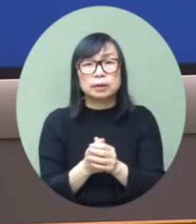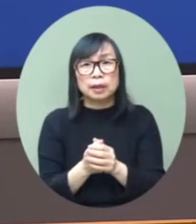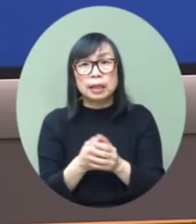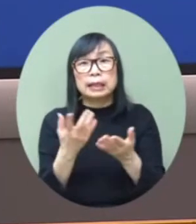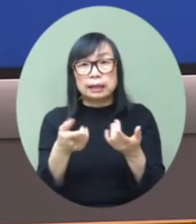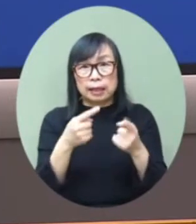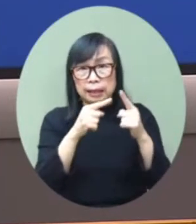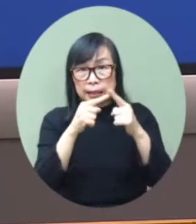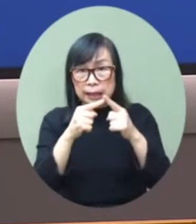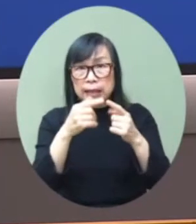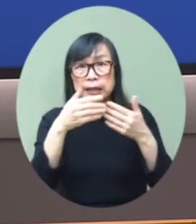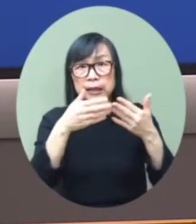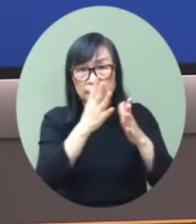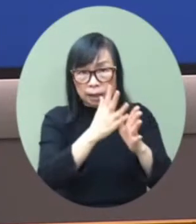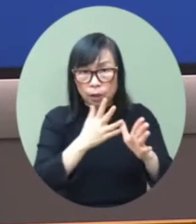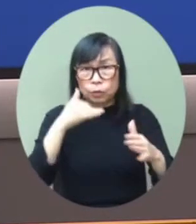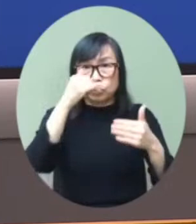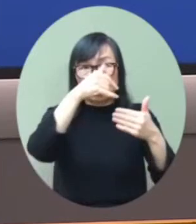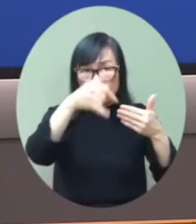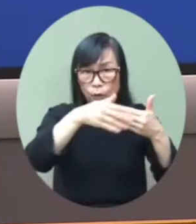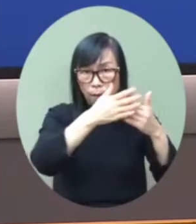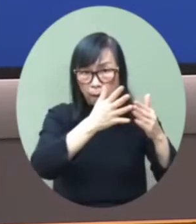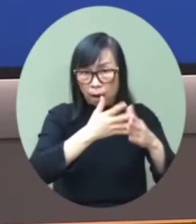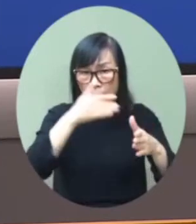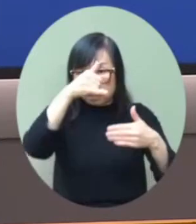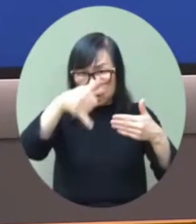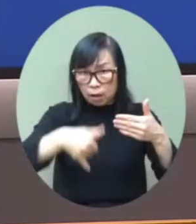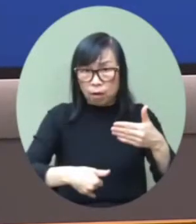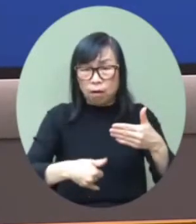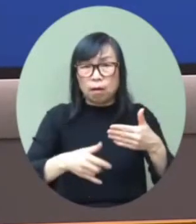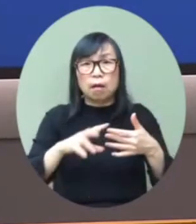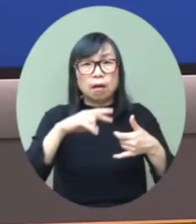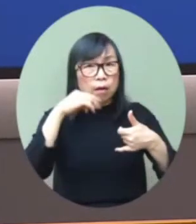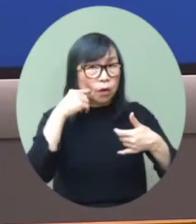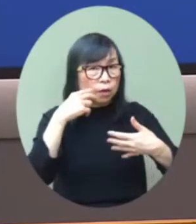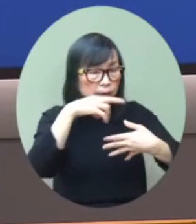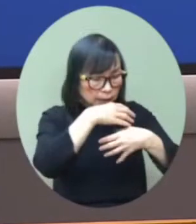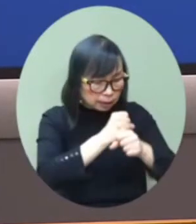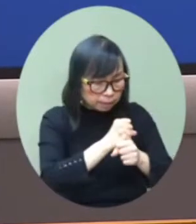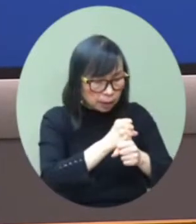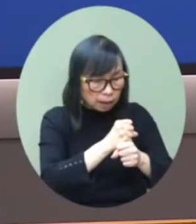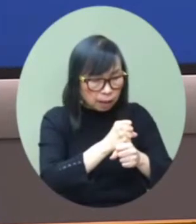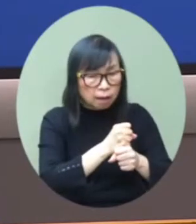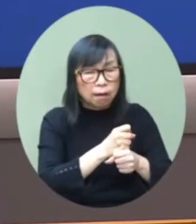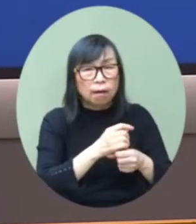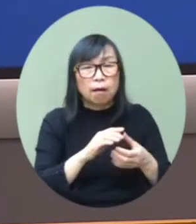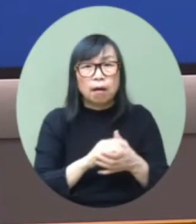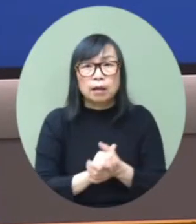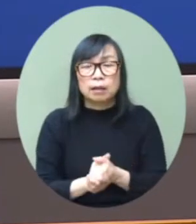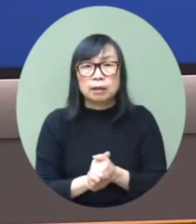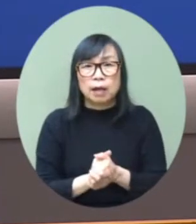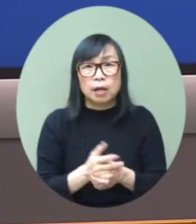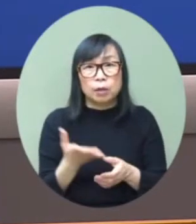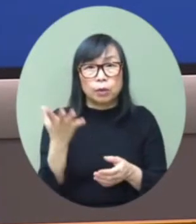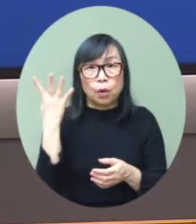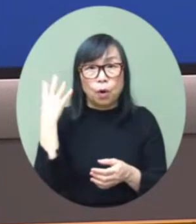to each and every unit to knock and ask residents to go down to get tested,